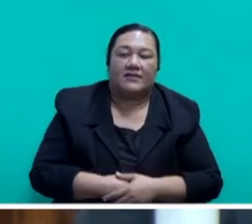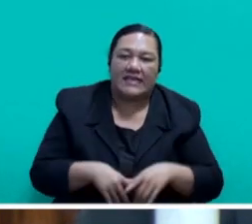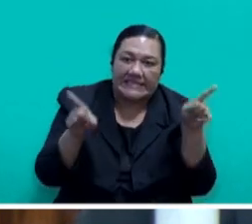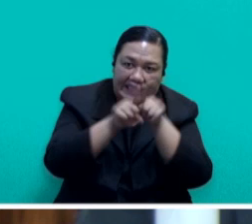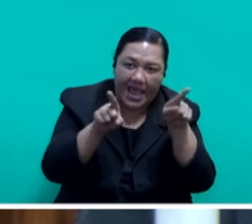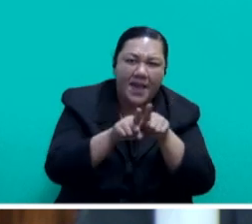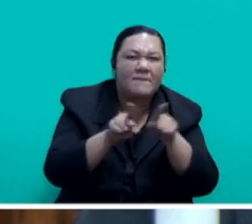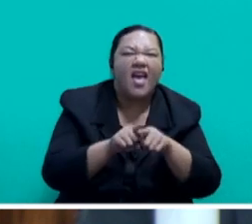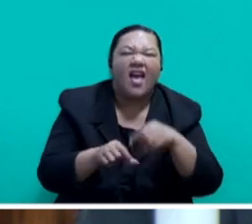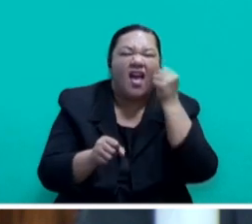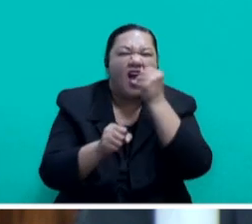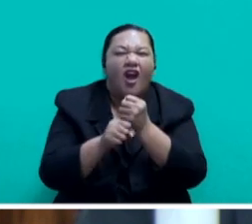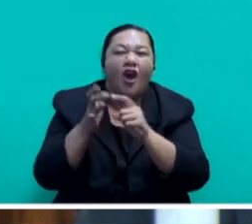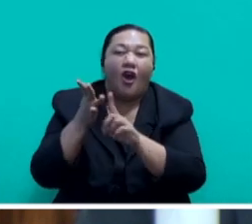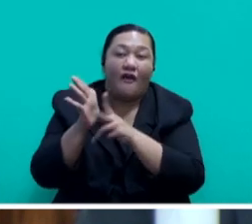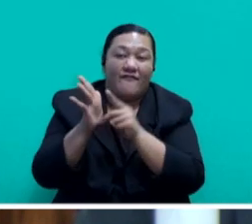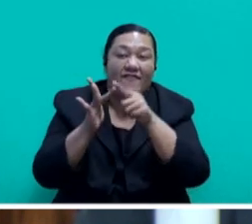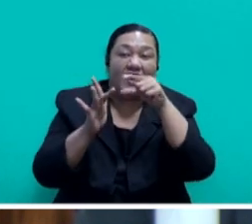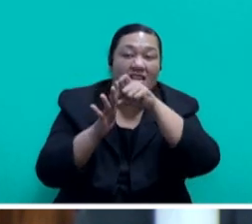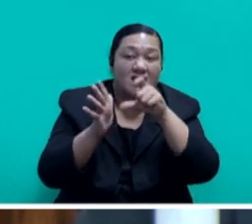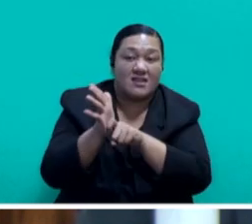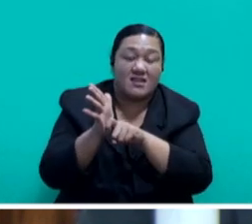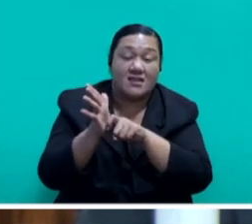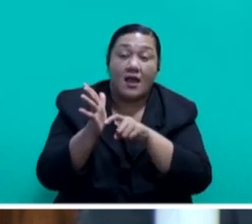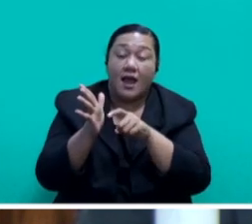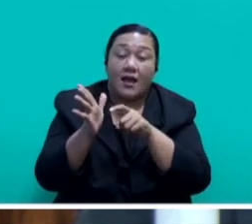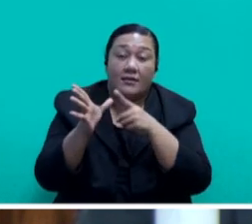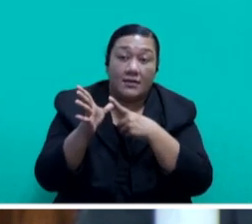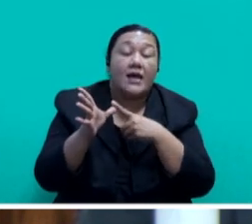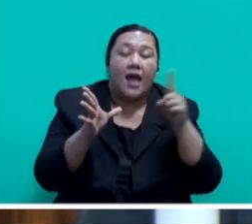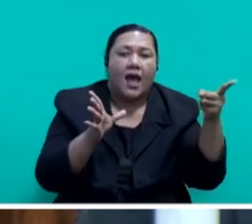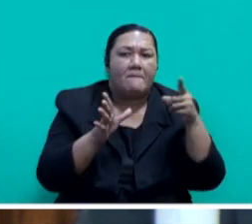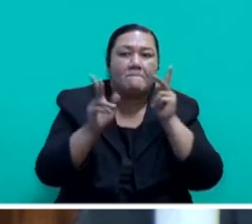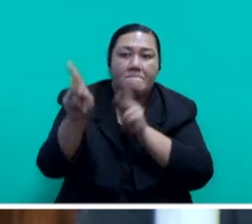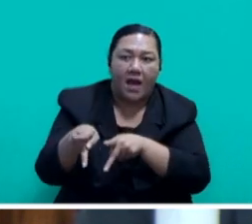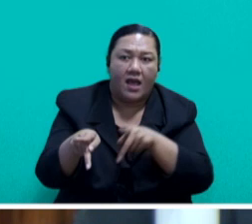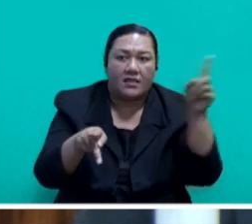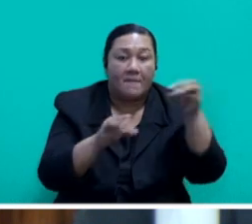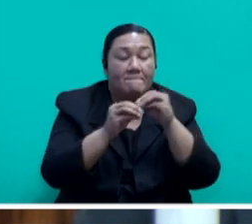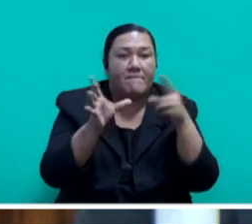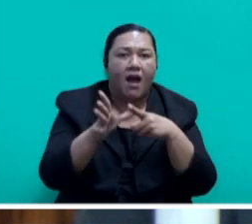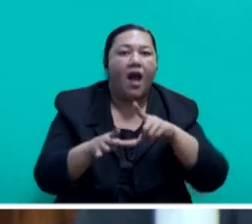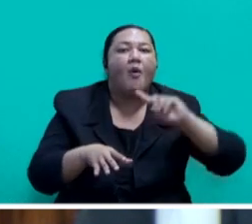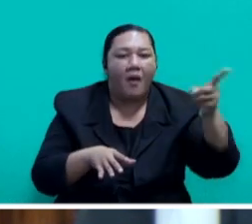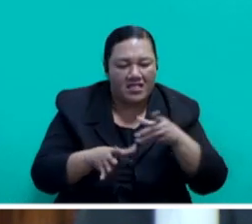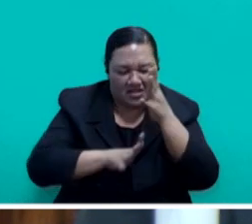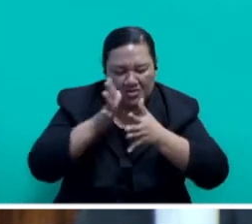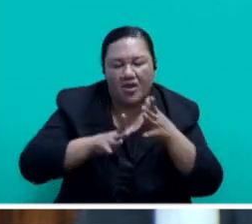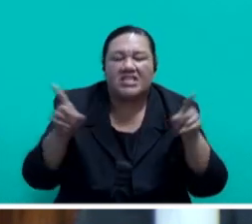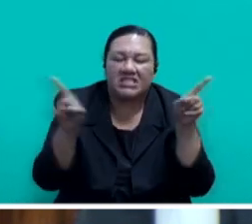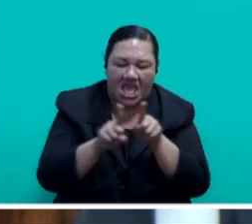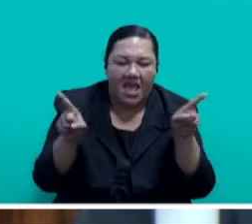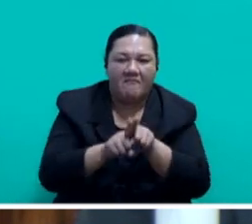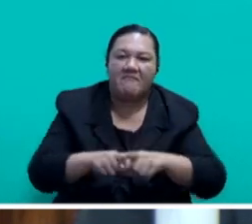started in January 2018 for completion by the end of the same year. But the story remains the same. Another failed